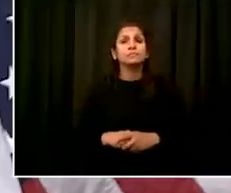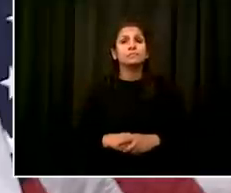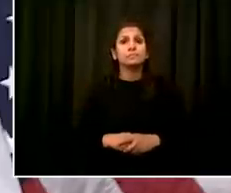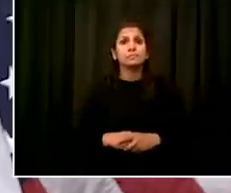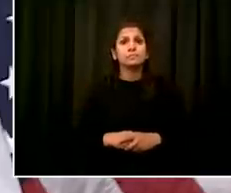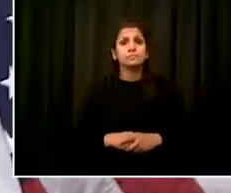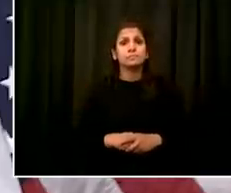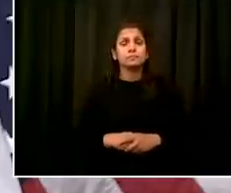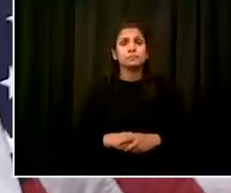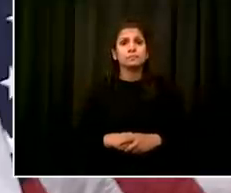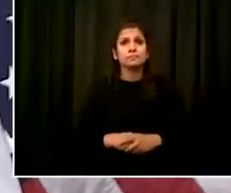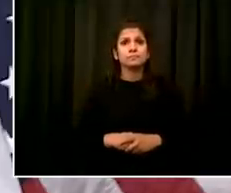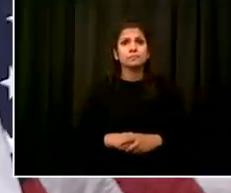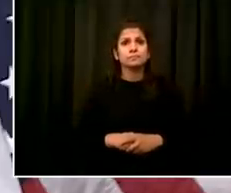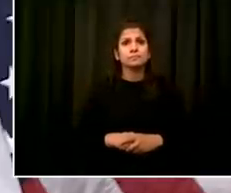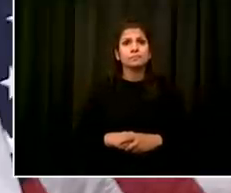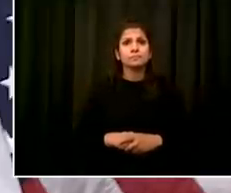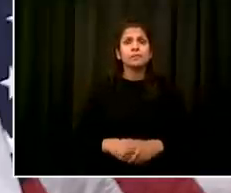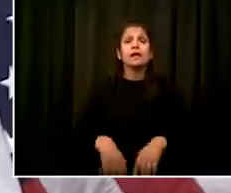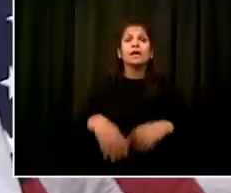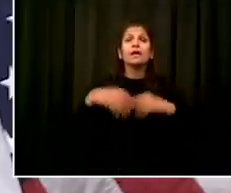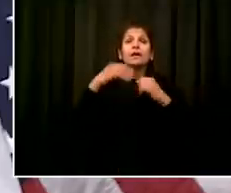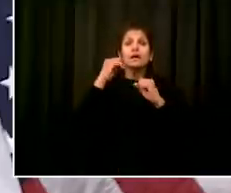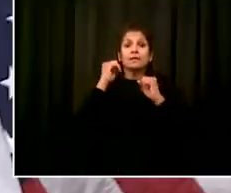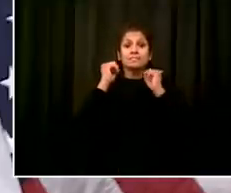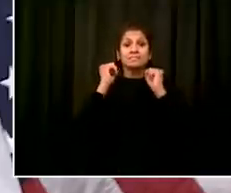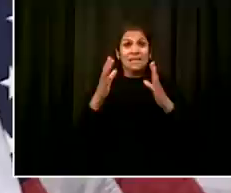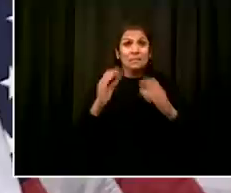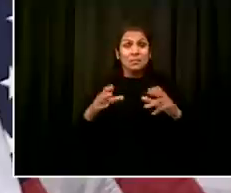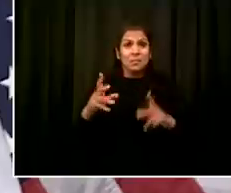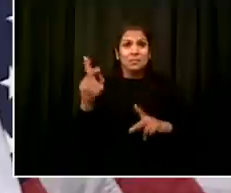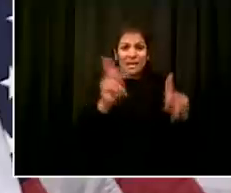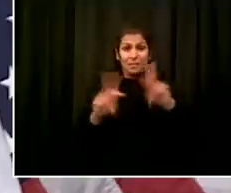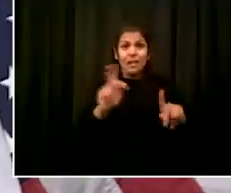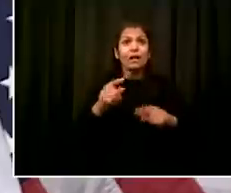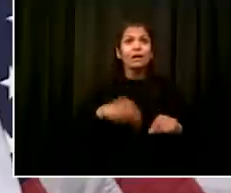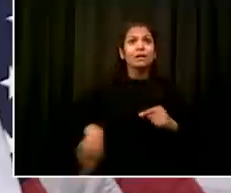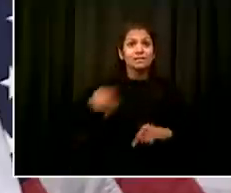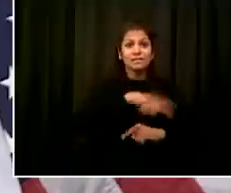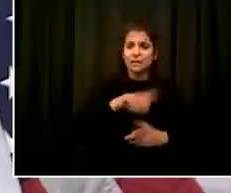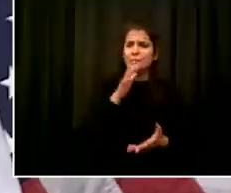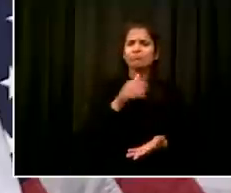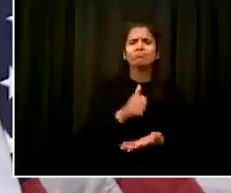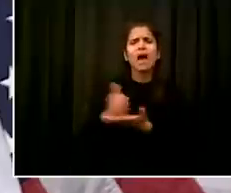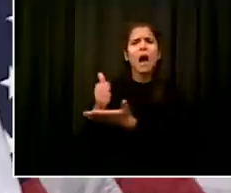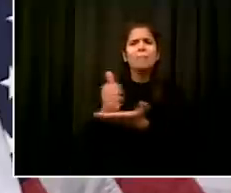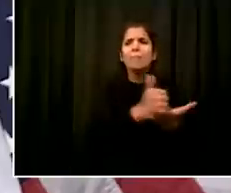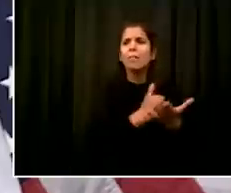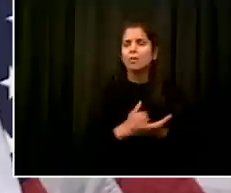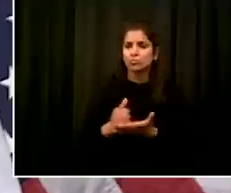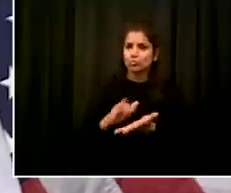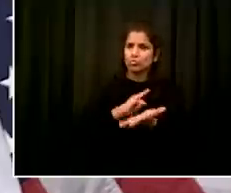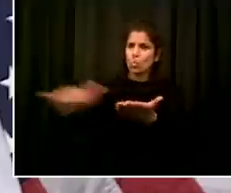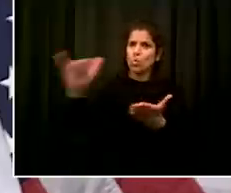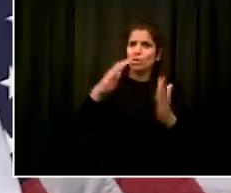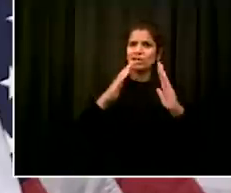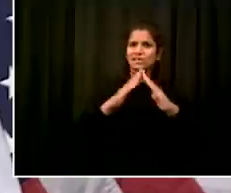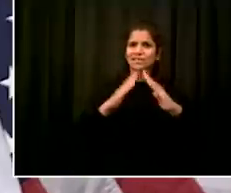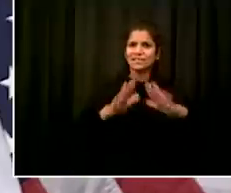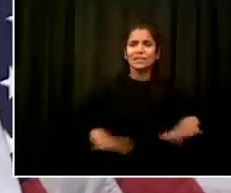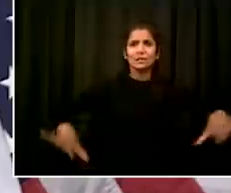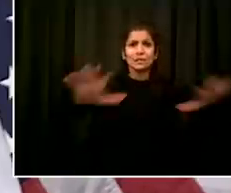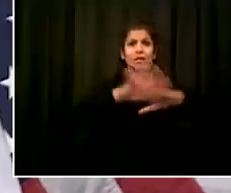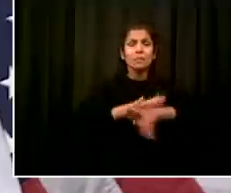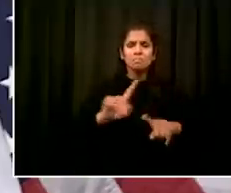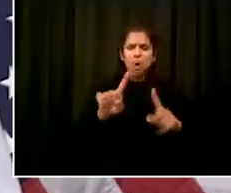shouldn't be, because they helped set us on the path to becoming the safer city we did over the following quarter century. But I tell you